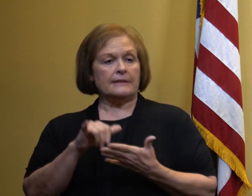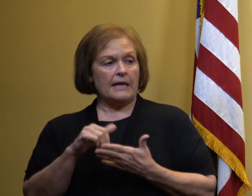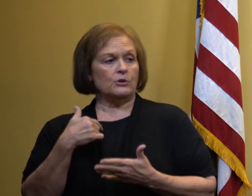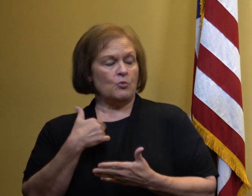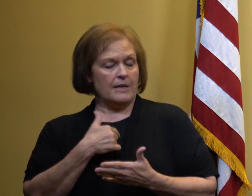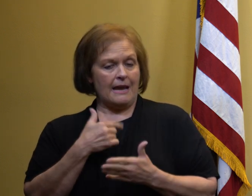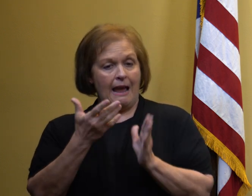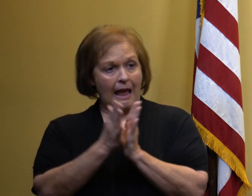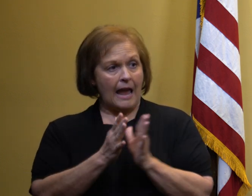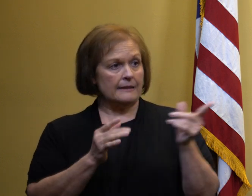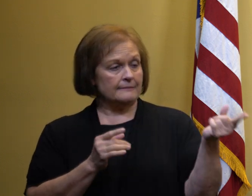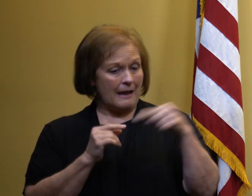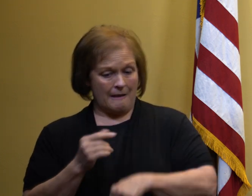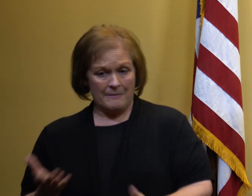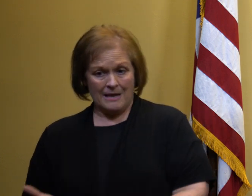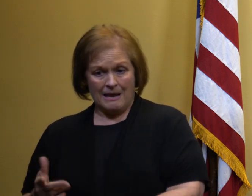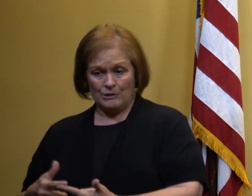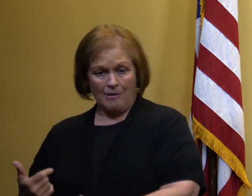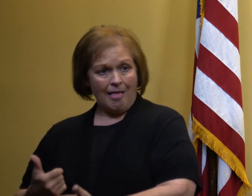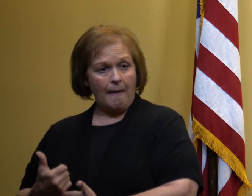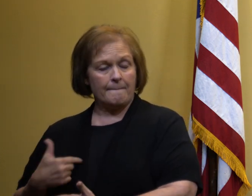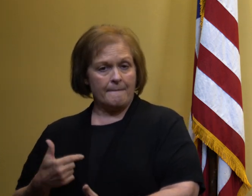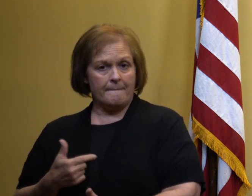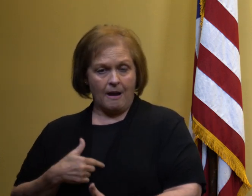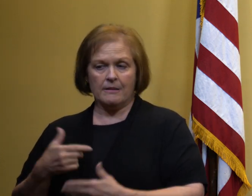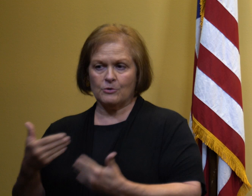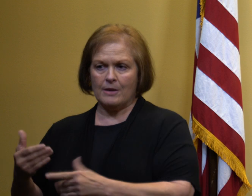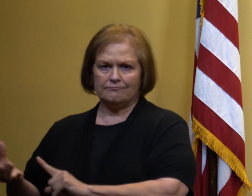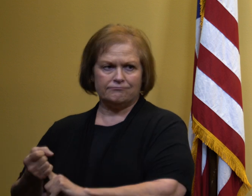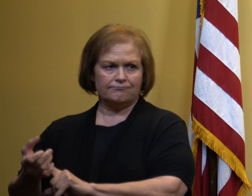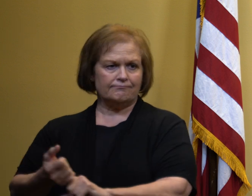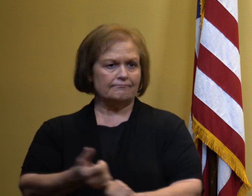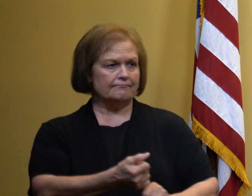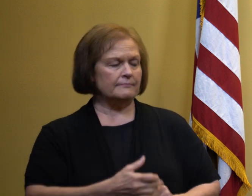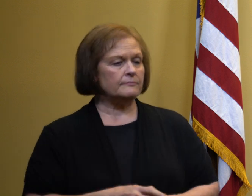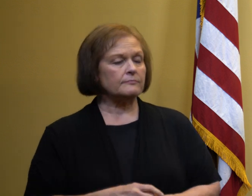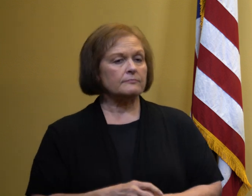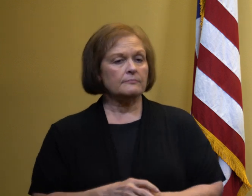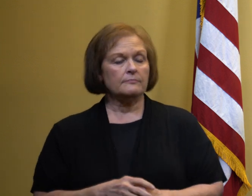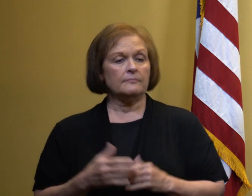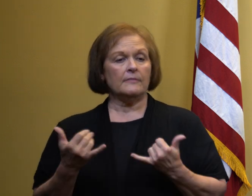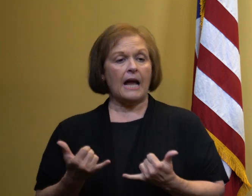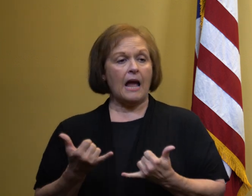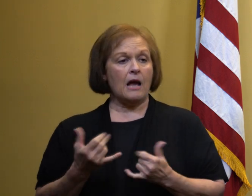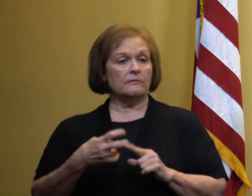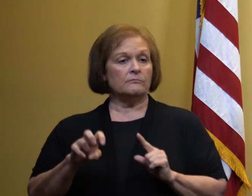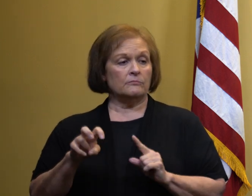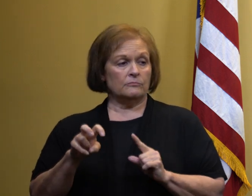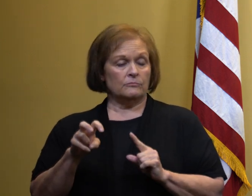really asked to come assist us with making these key arrests. Switching now